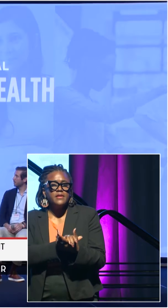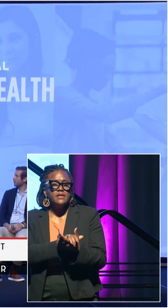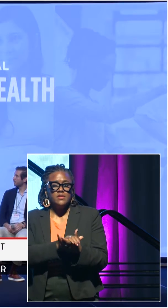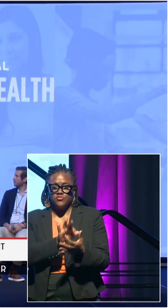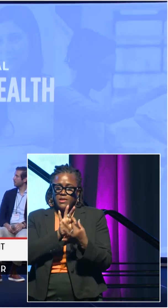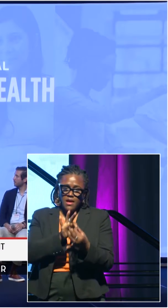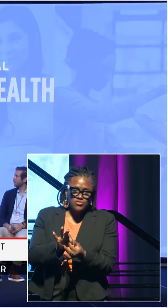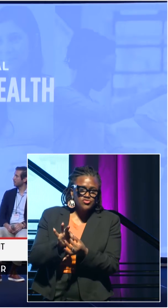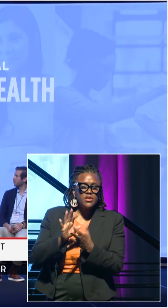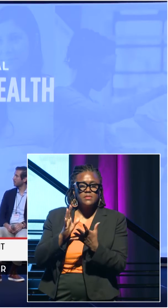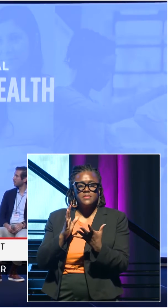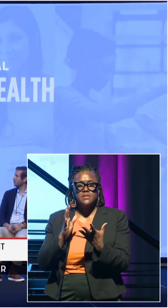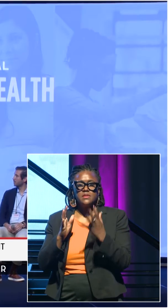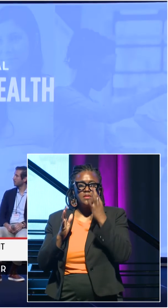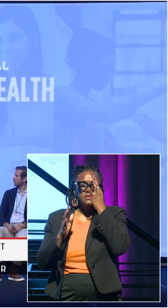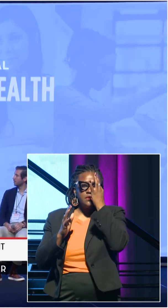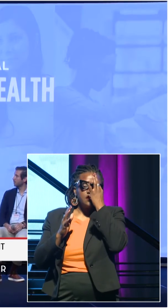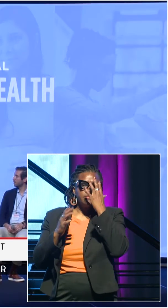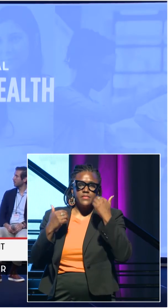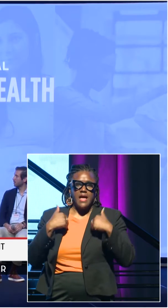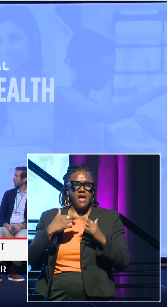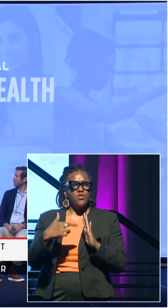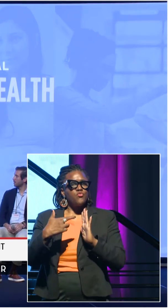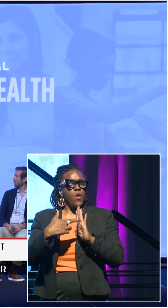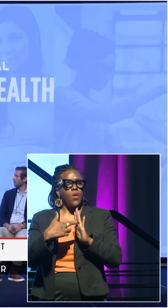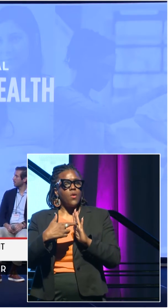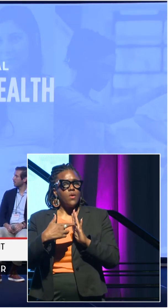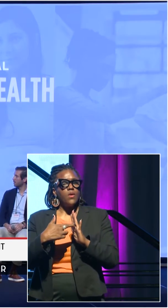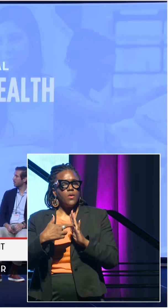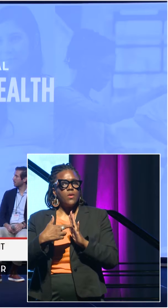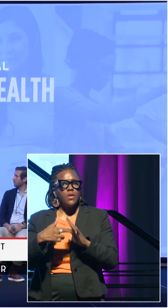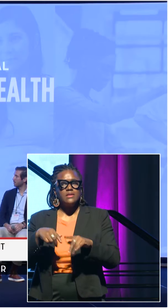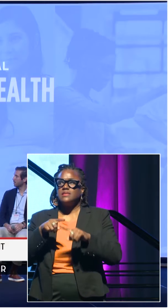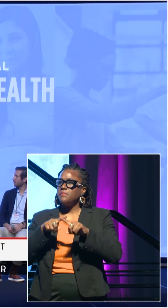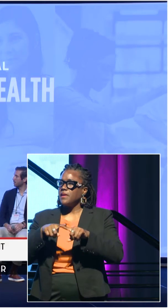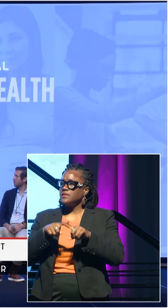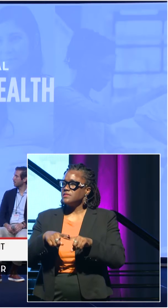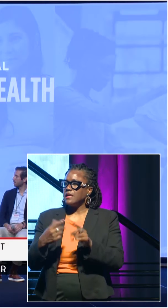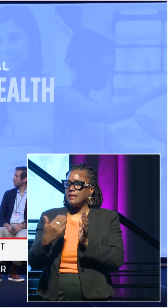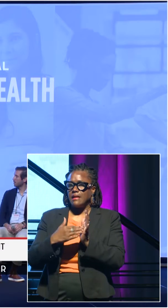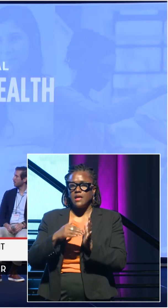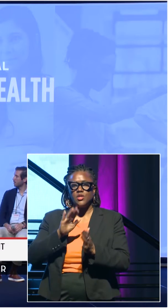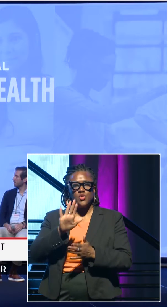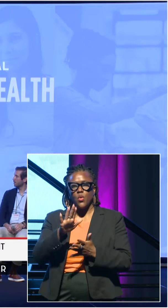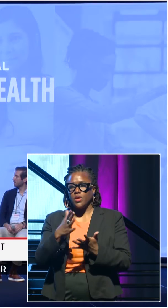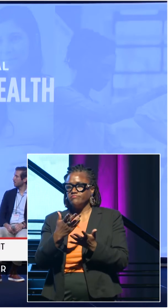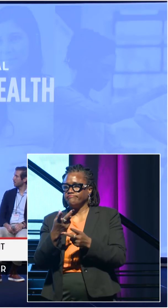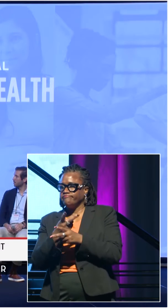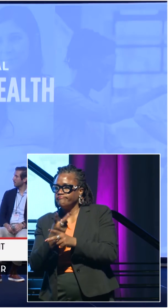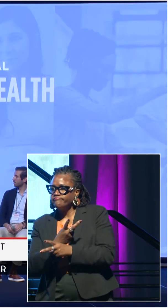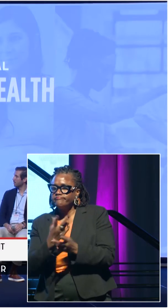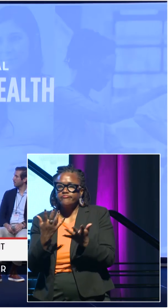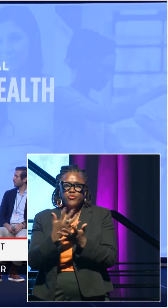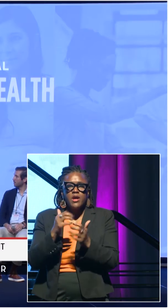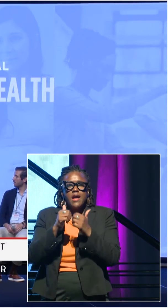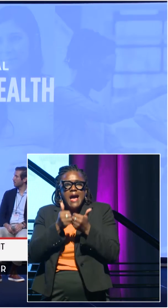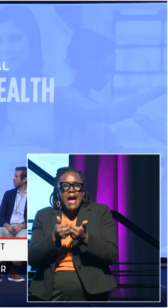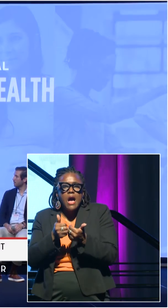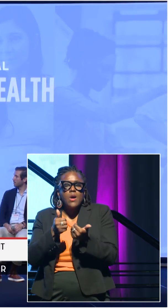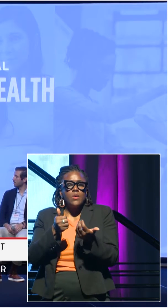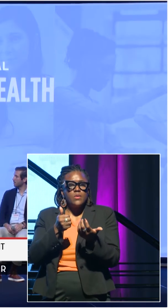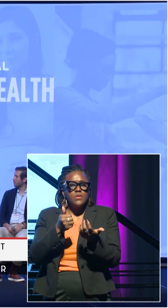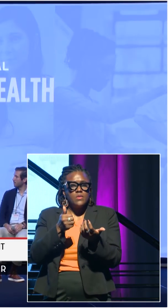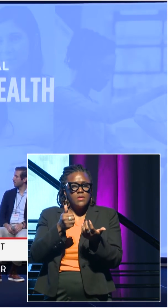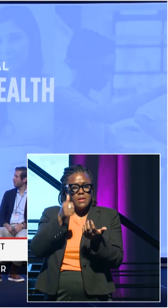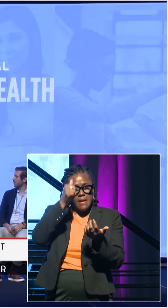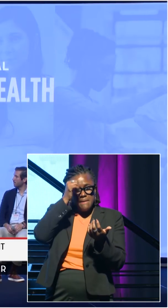and relationships, there is a role, depending on, again, on your dynamic, for men